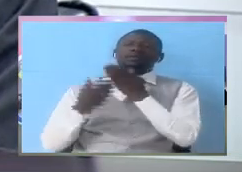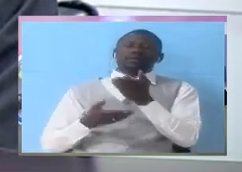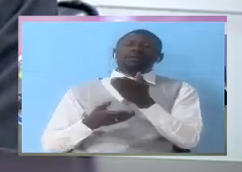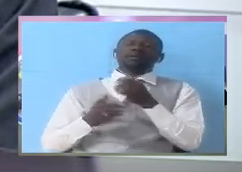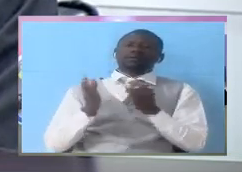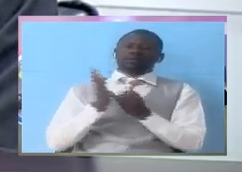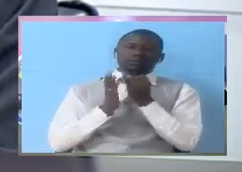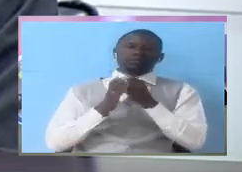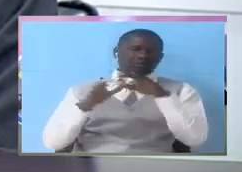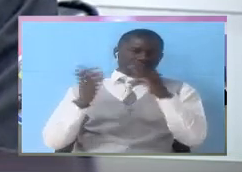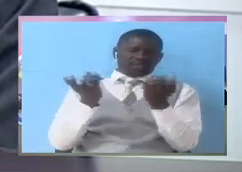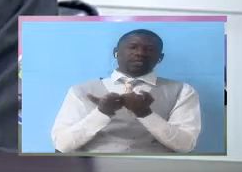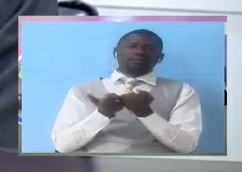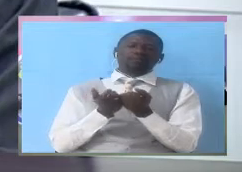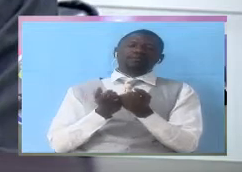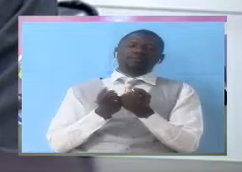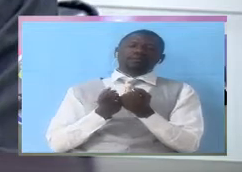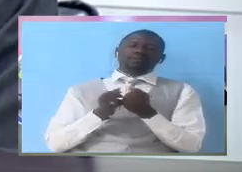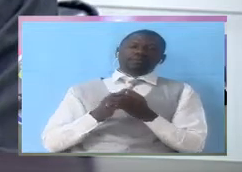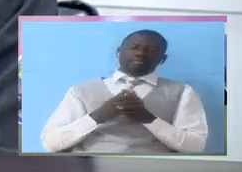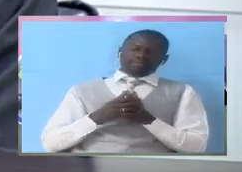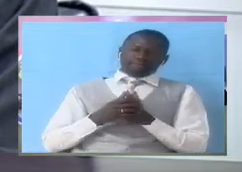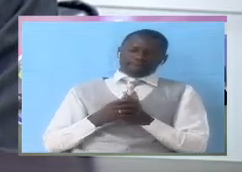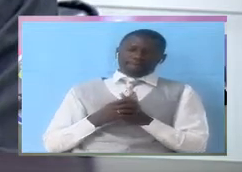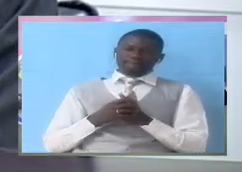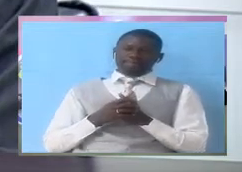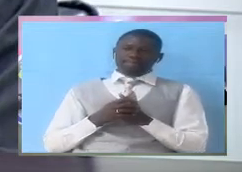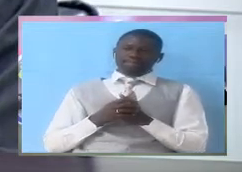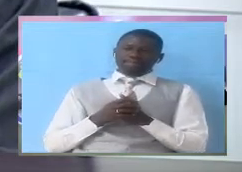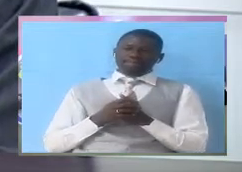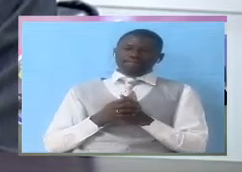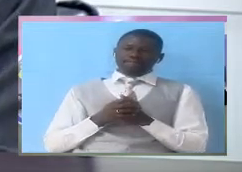panel bobu and